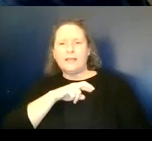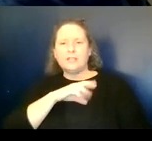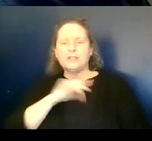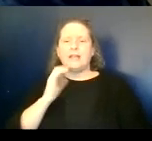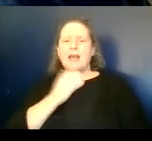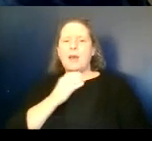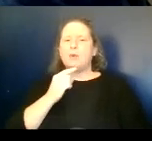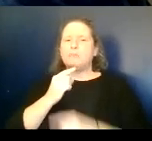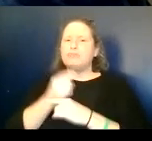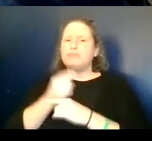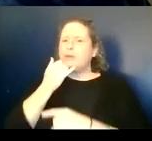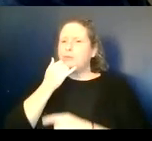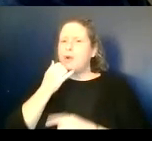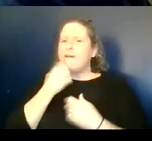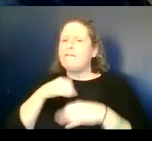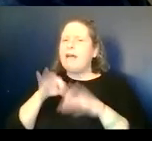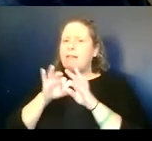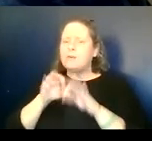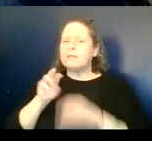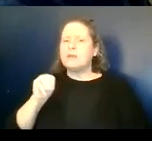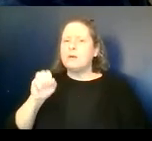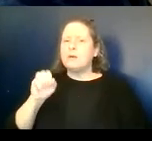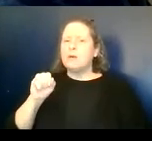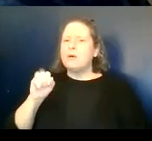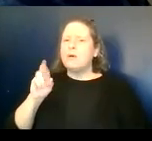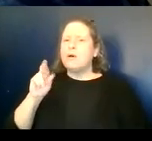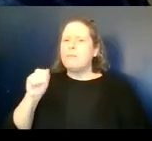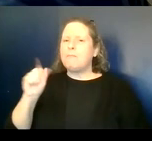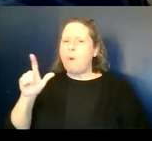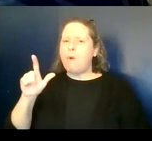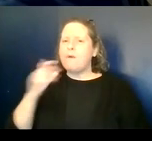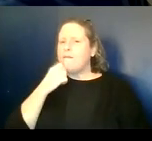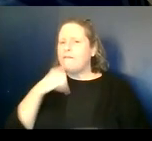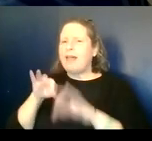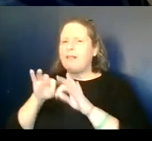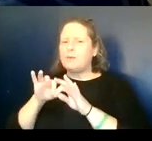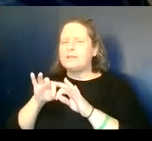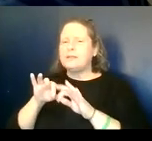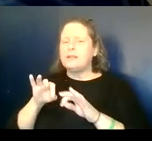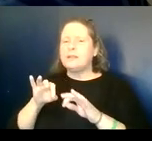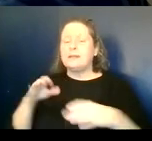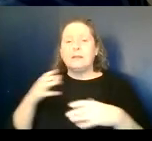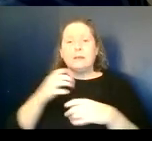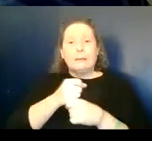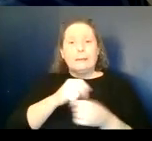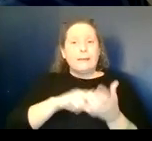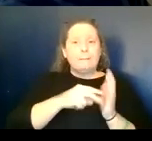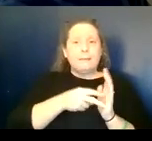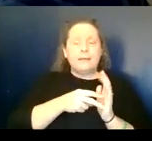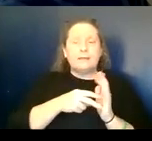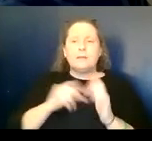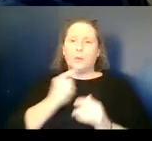values. To paraphrase, we as people with